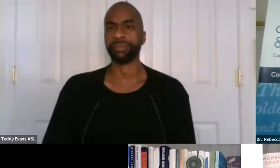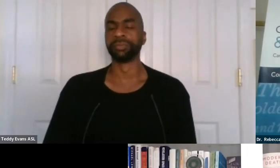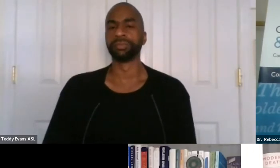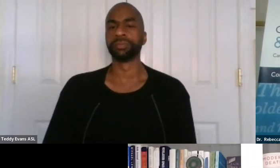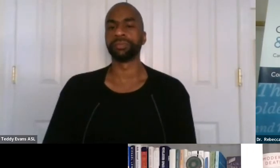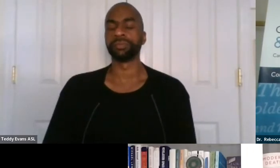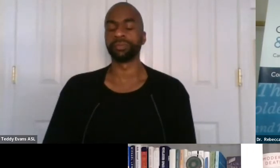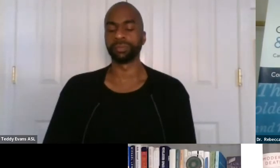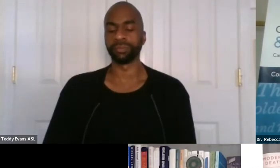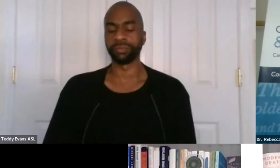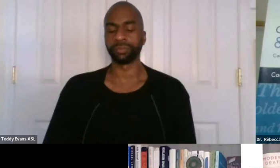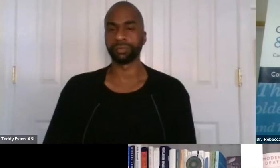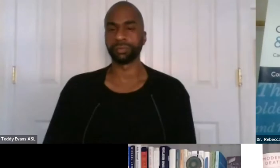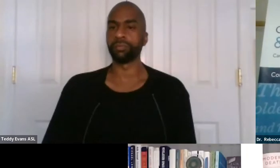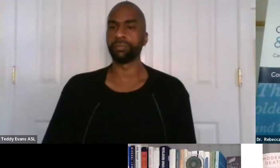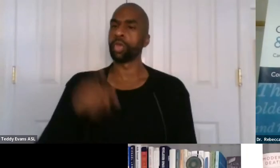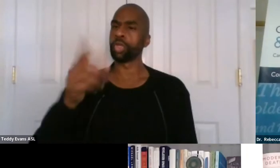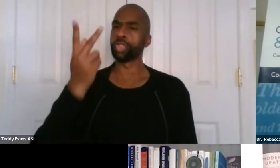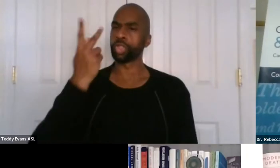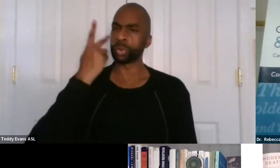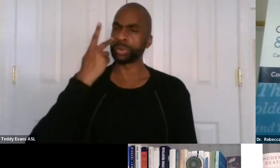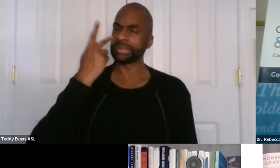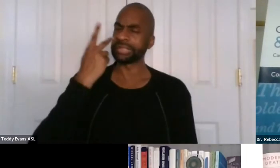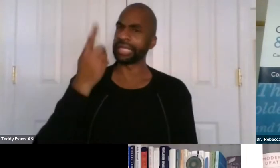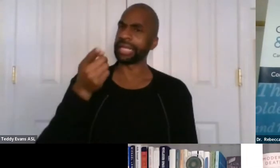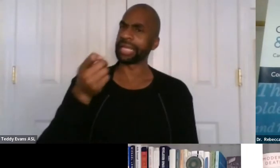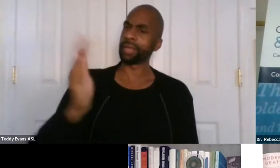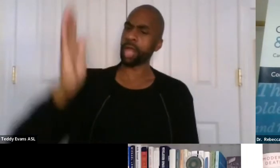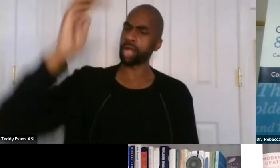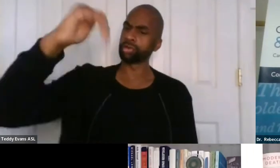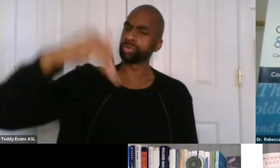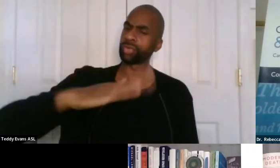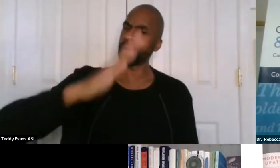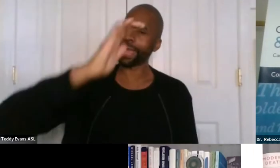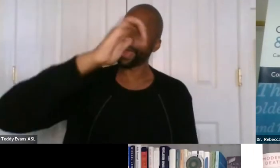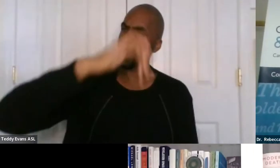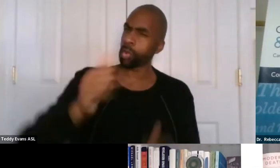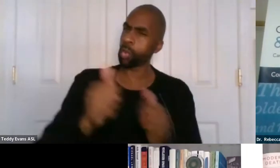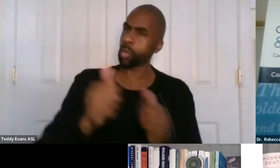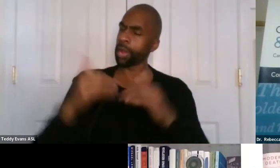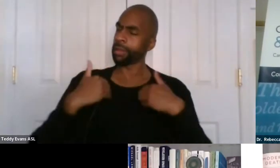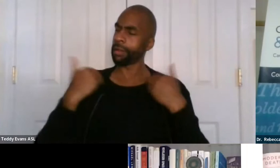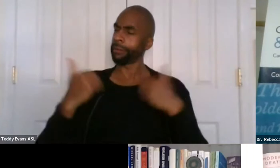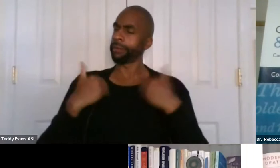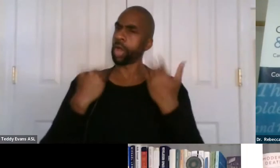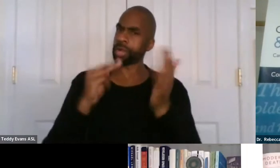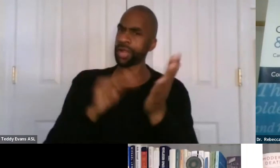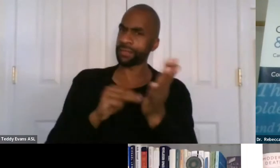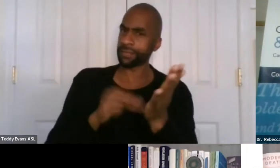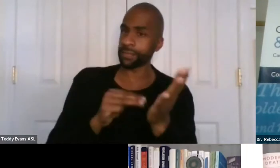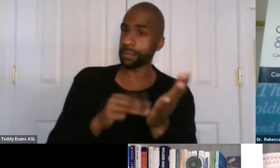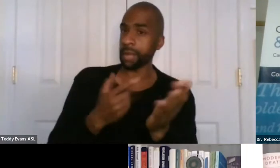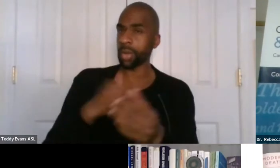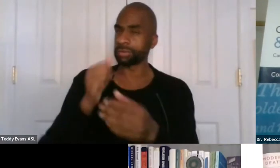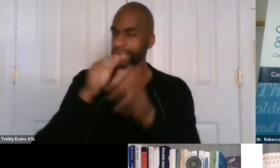Do you see a trend with younger physicians being less focused on providing pill medication